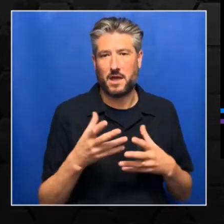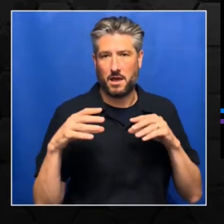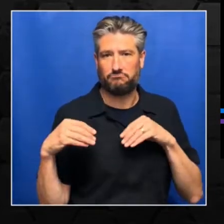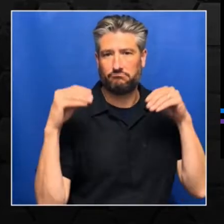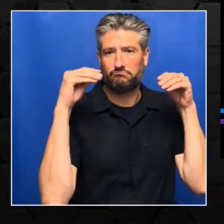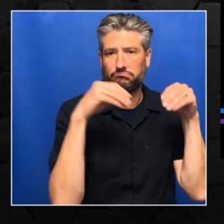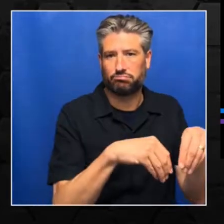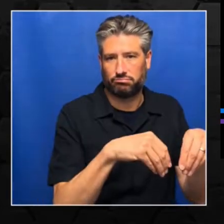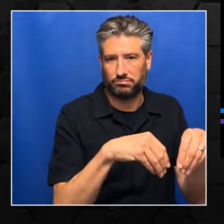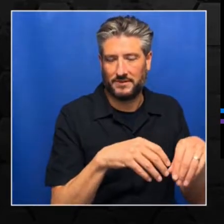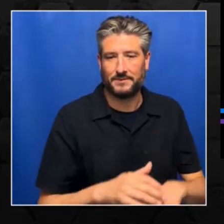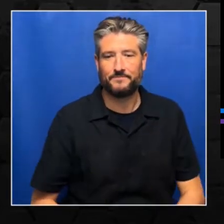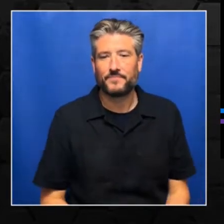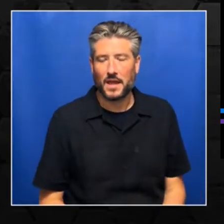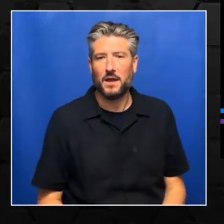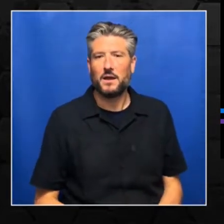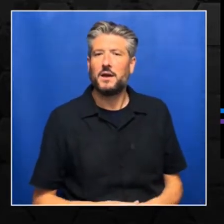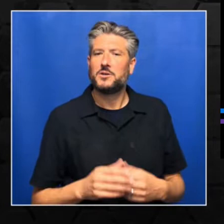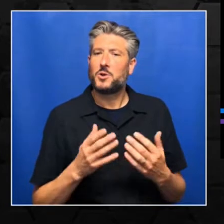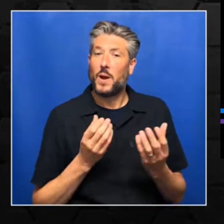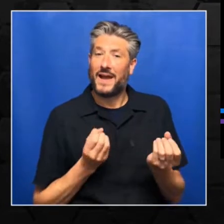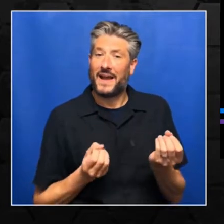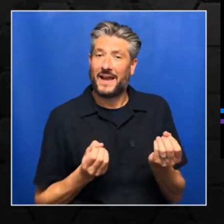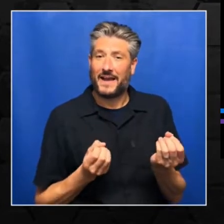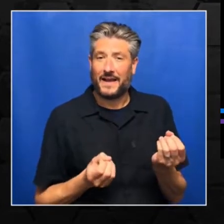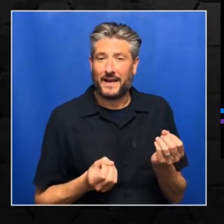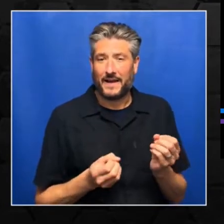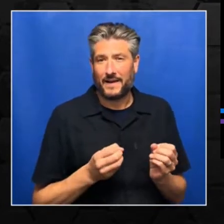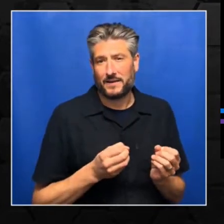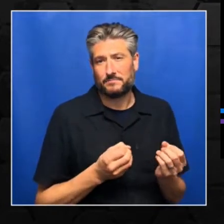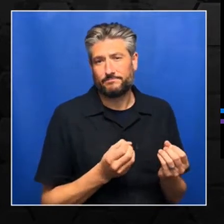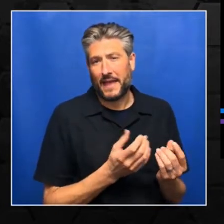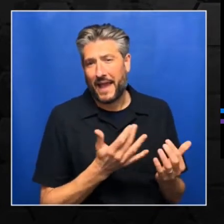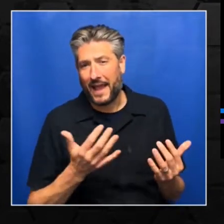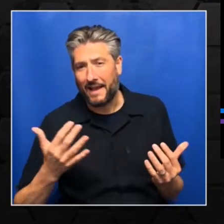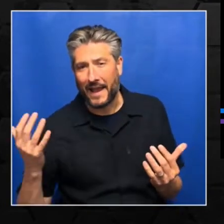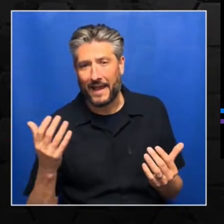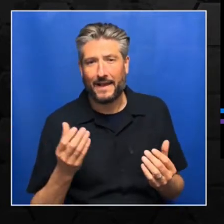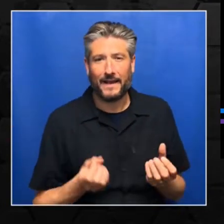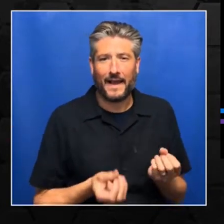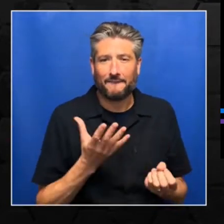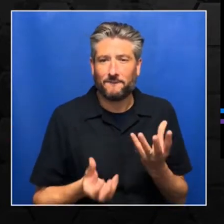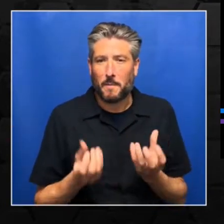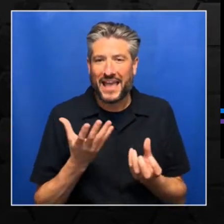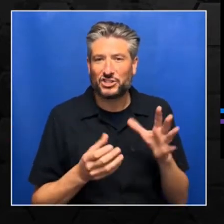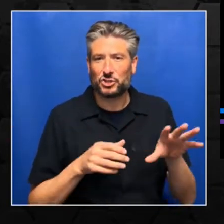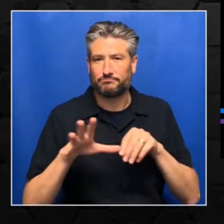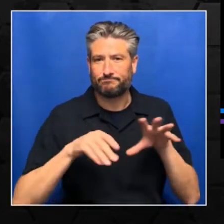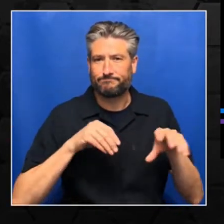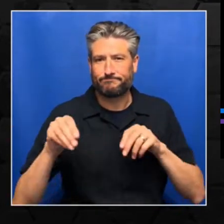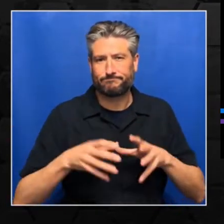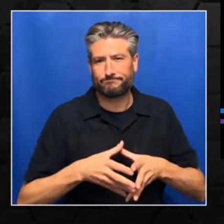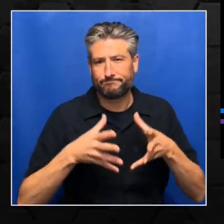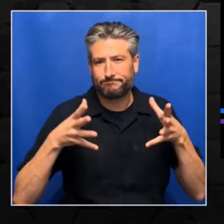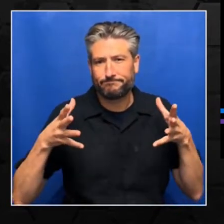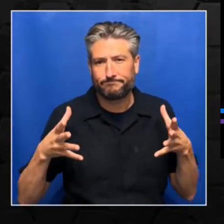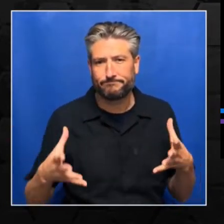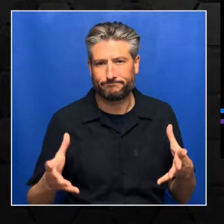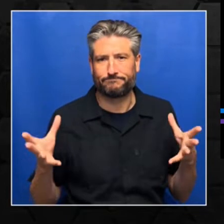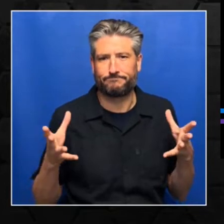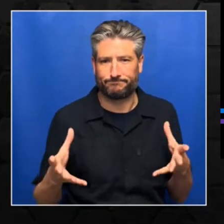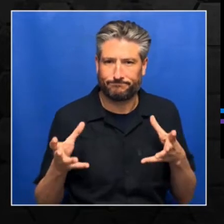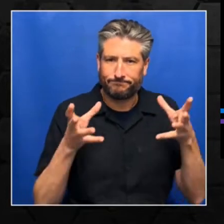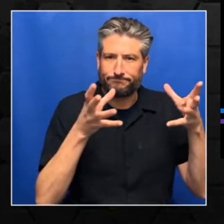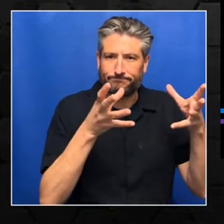Huge chunk of information given to machines in order for them to work with. What do I mean by huge chunks of data? So,